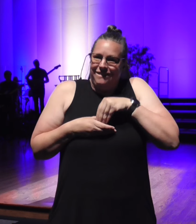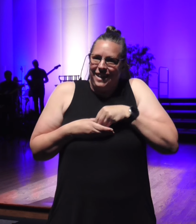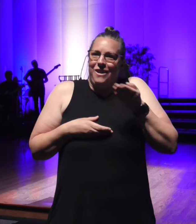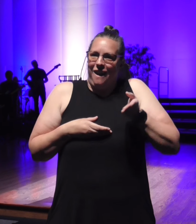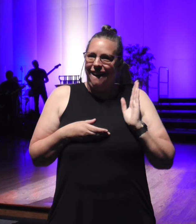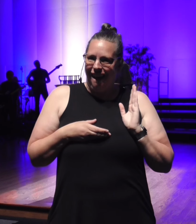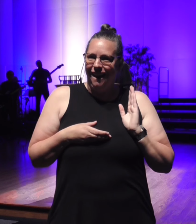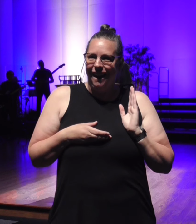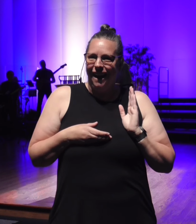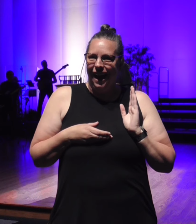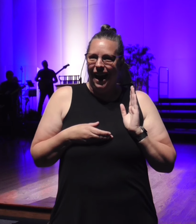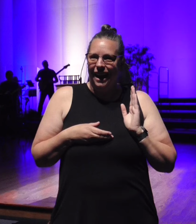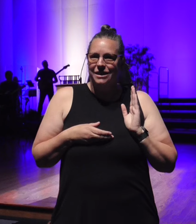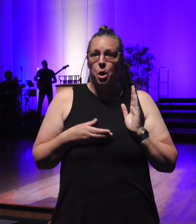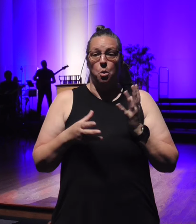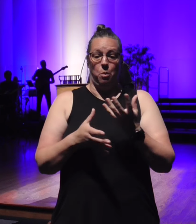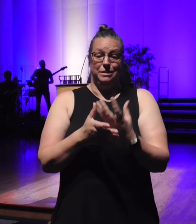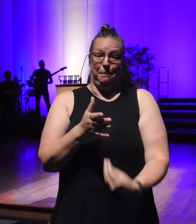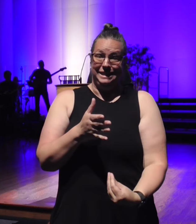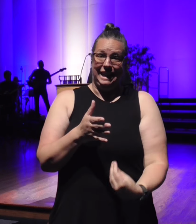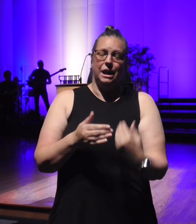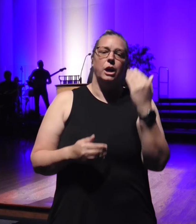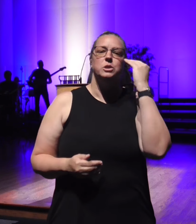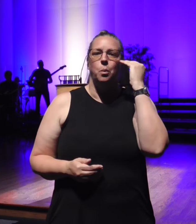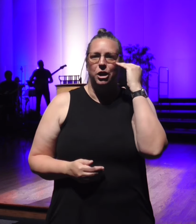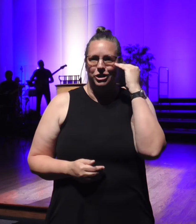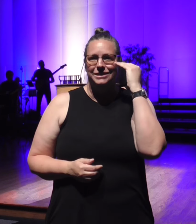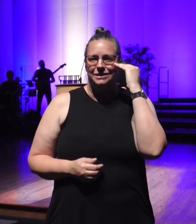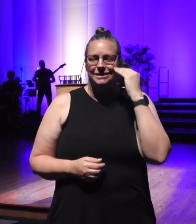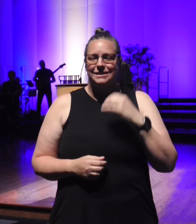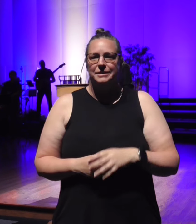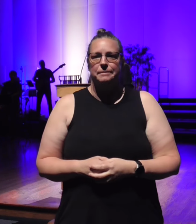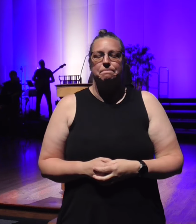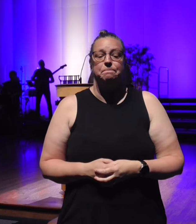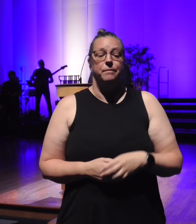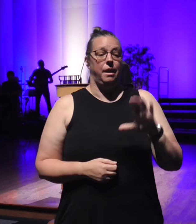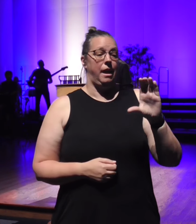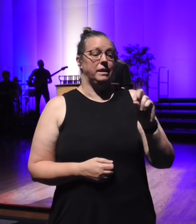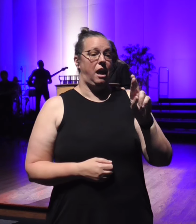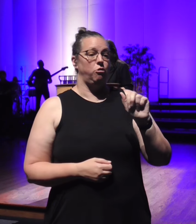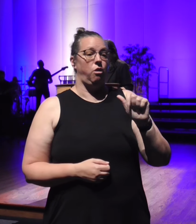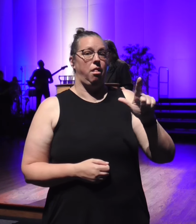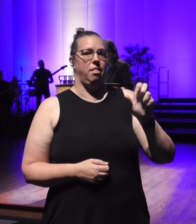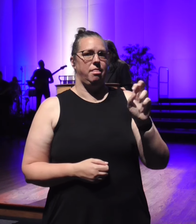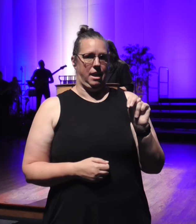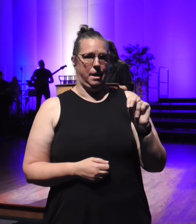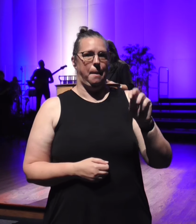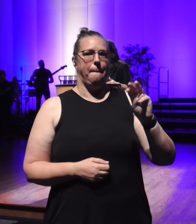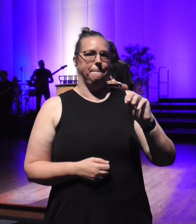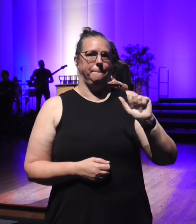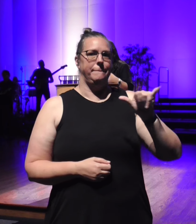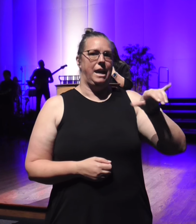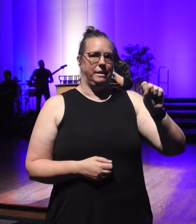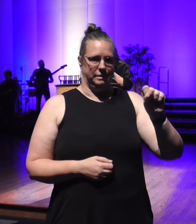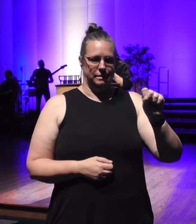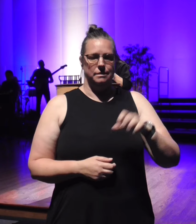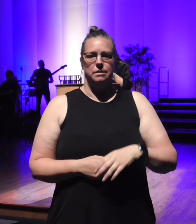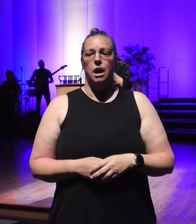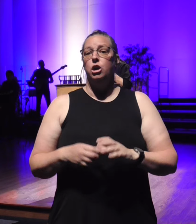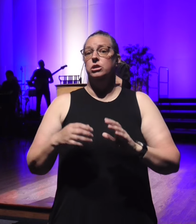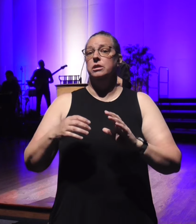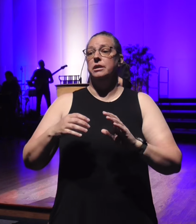God. What's absent is awareness. And from Carolyn Mays, to share your